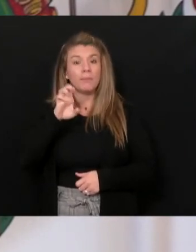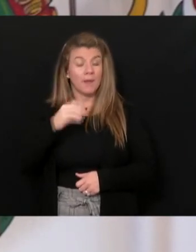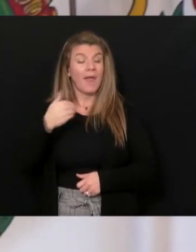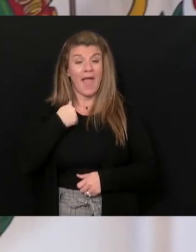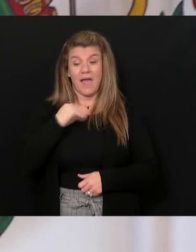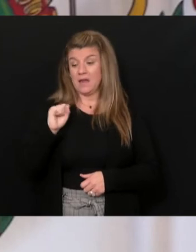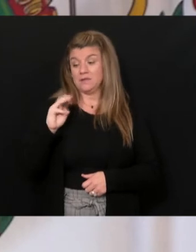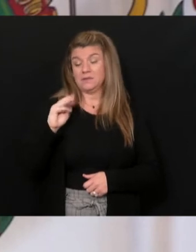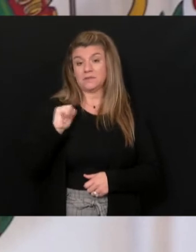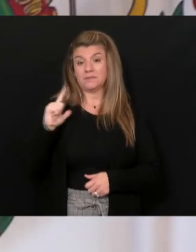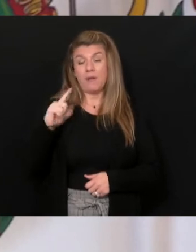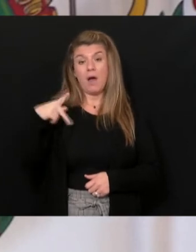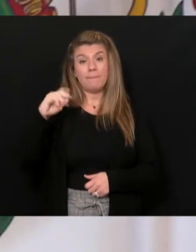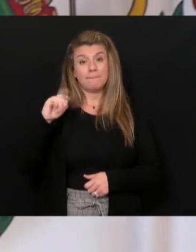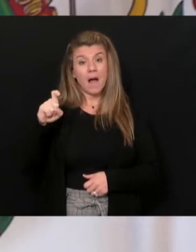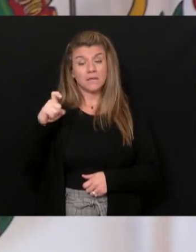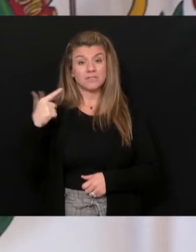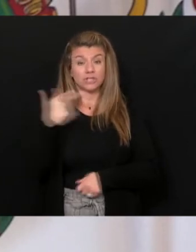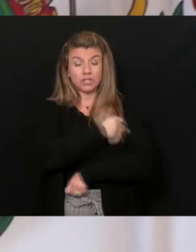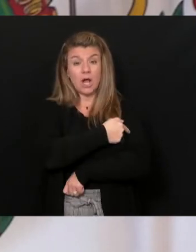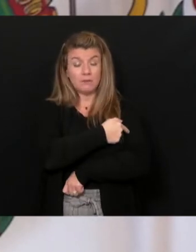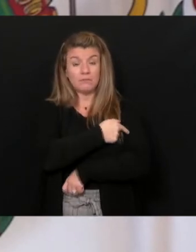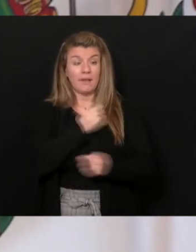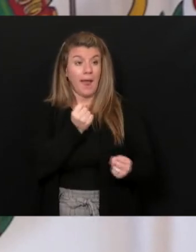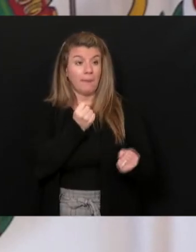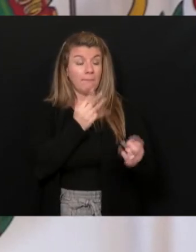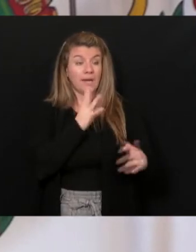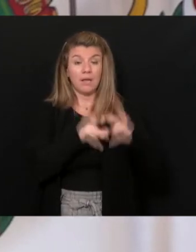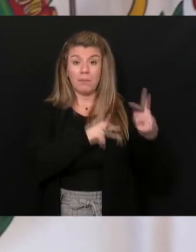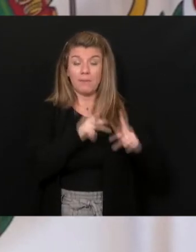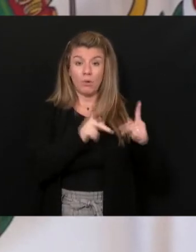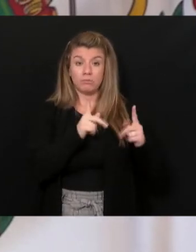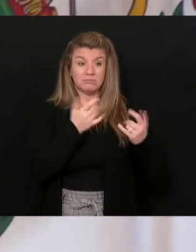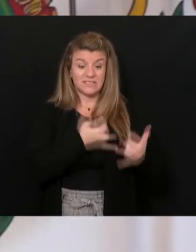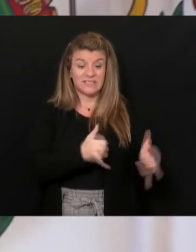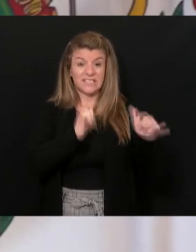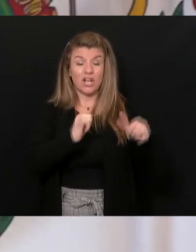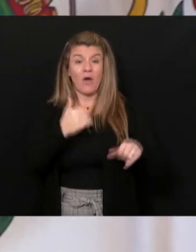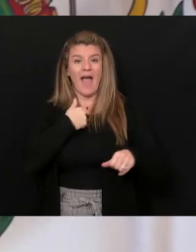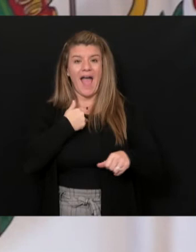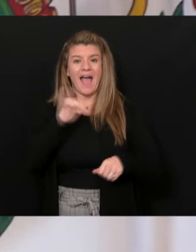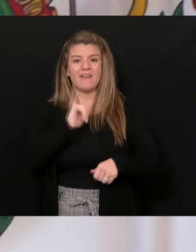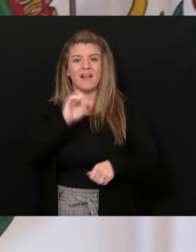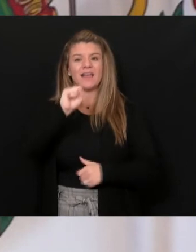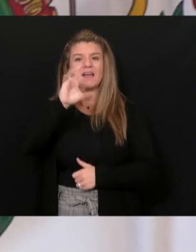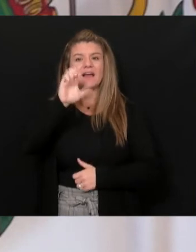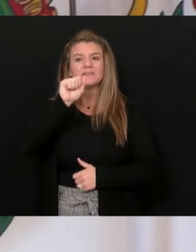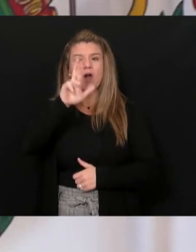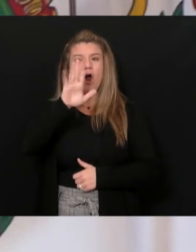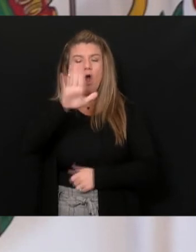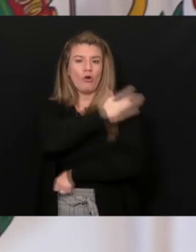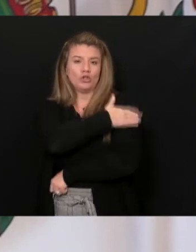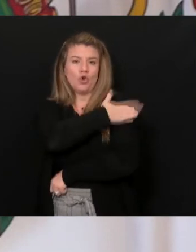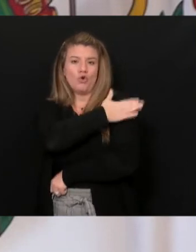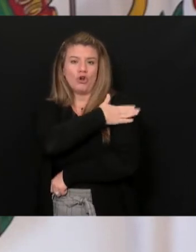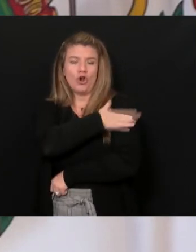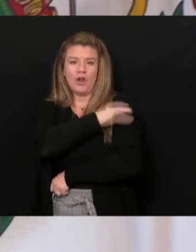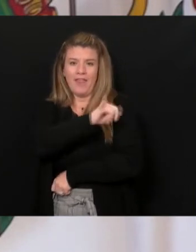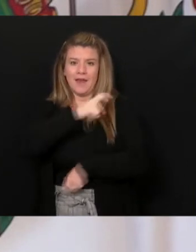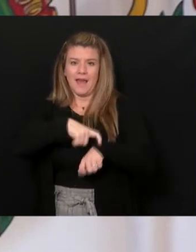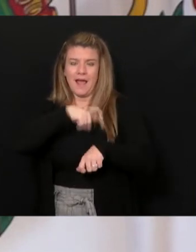lot of people still to this day that are my age or a little older have a scar maybe on their shoulder where they were given that smallpox